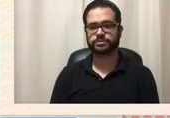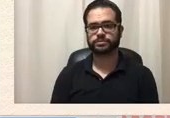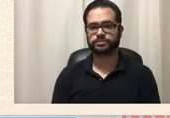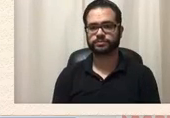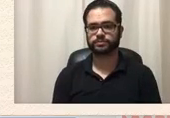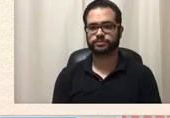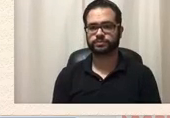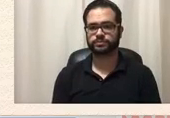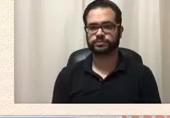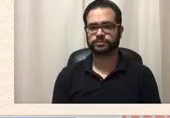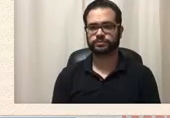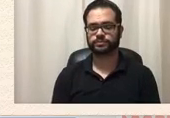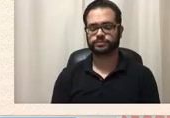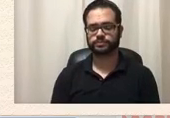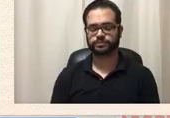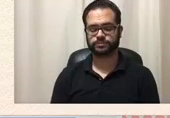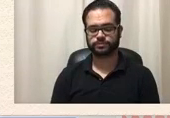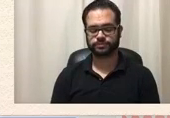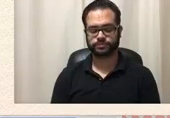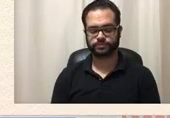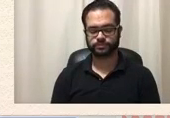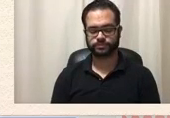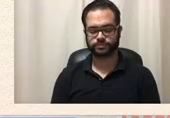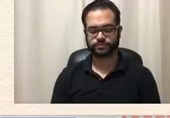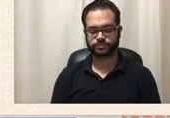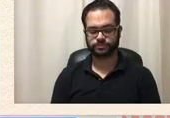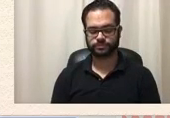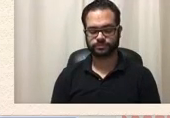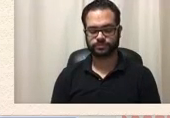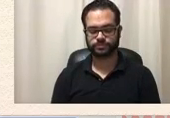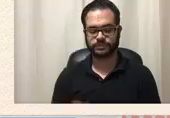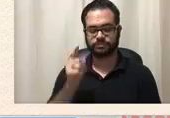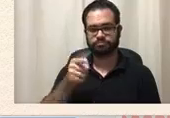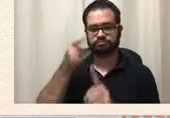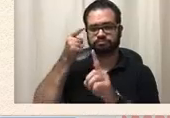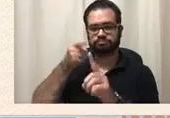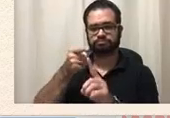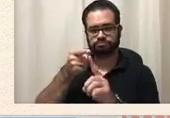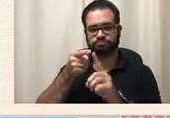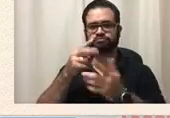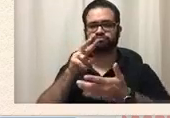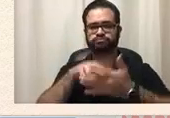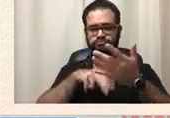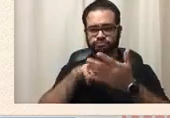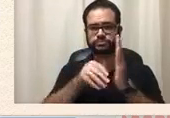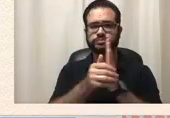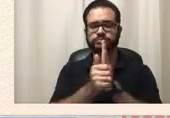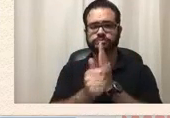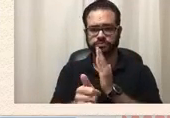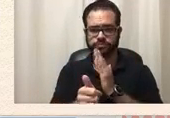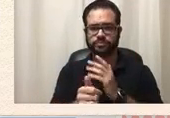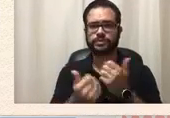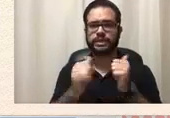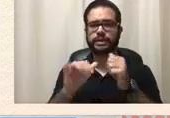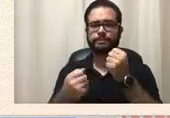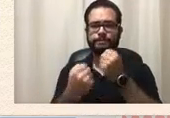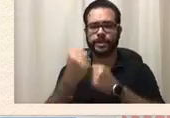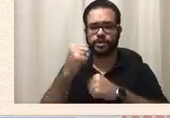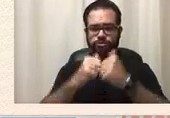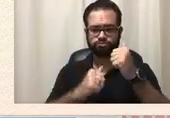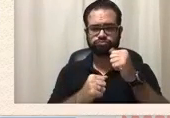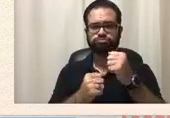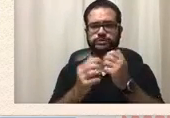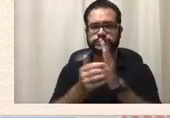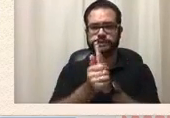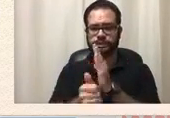This slide is all about targeted reading skills, such as building the foundational skills, which are the most important, as all the